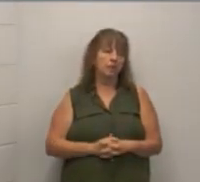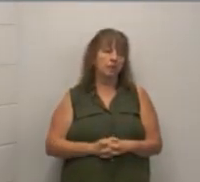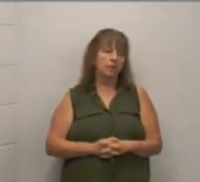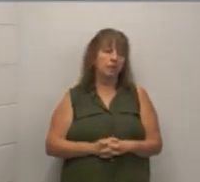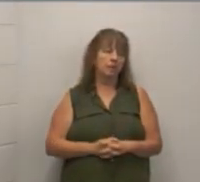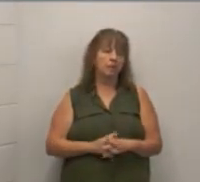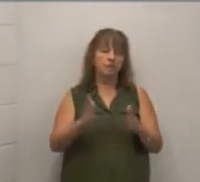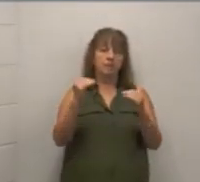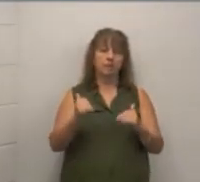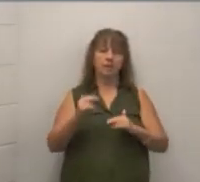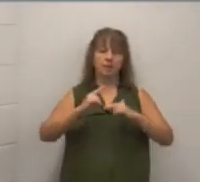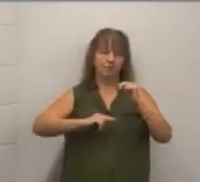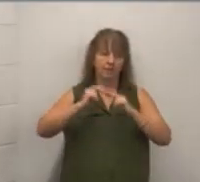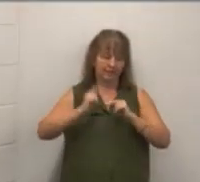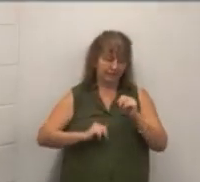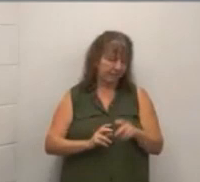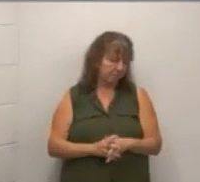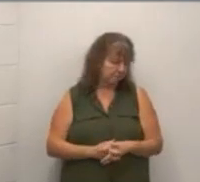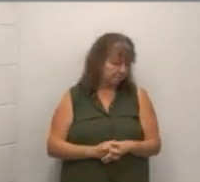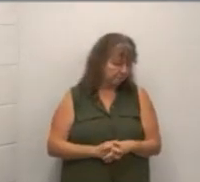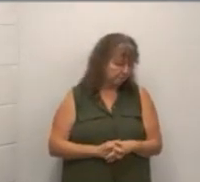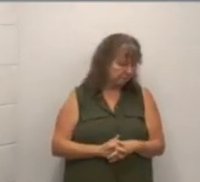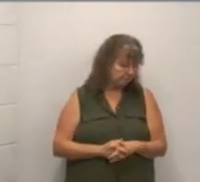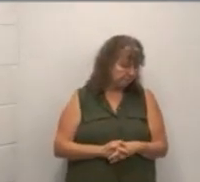I'm going to go to facilities.